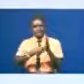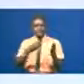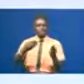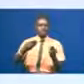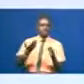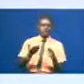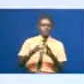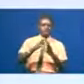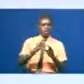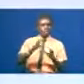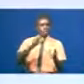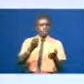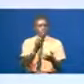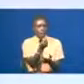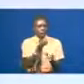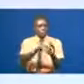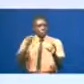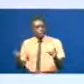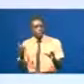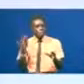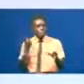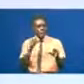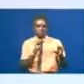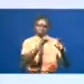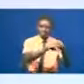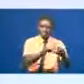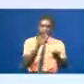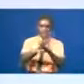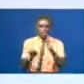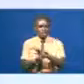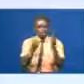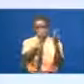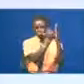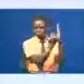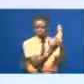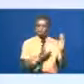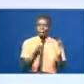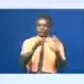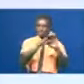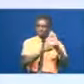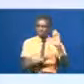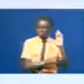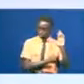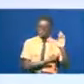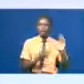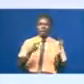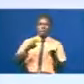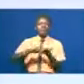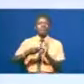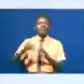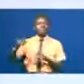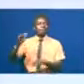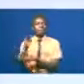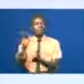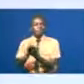previous statements from your banks, they're not using that as collateral, meaning they're still asking clients for physical collateral.